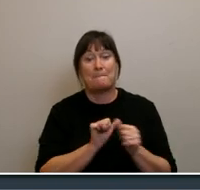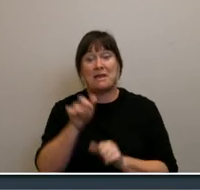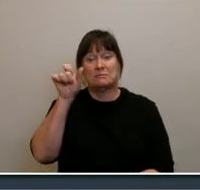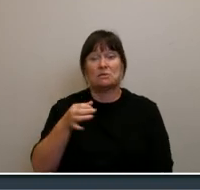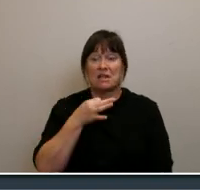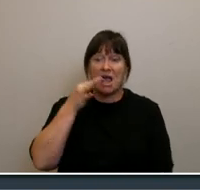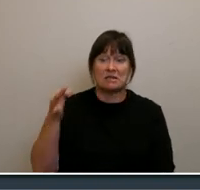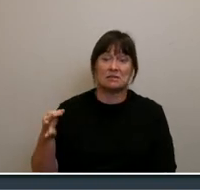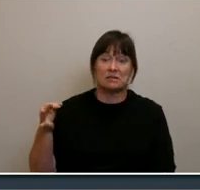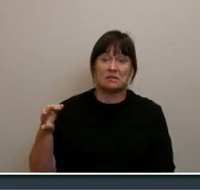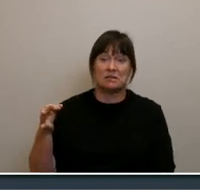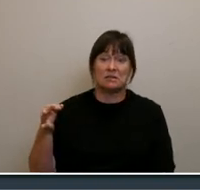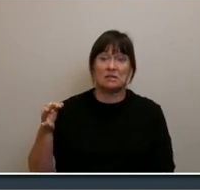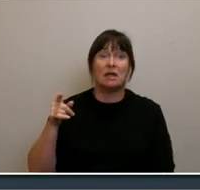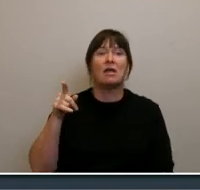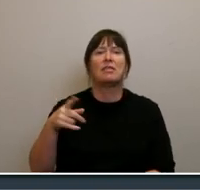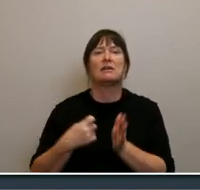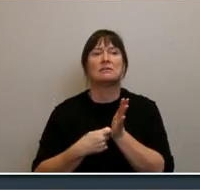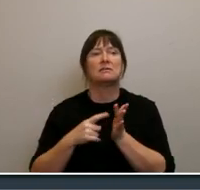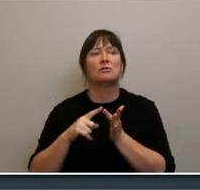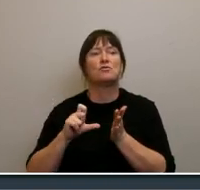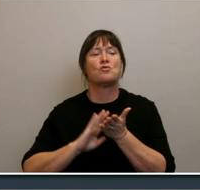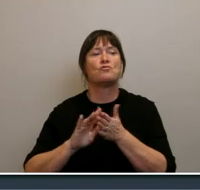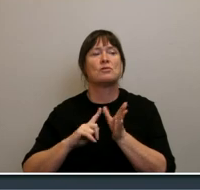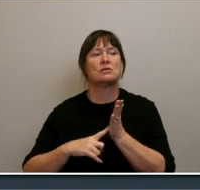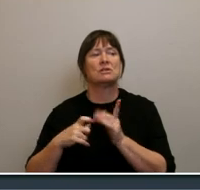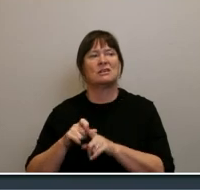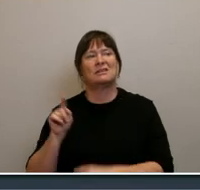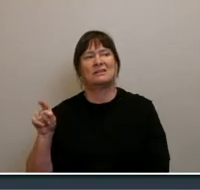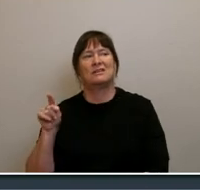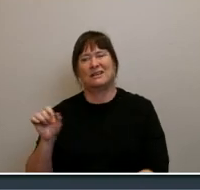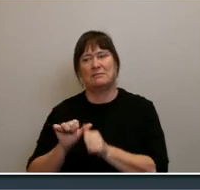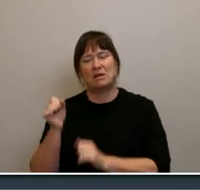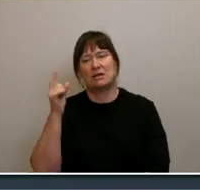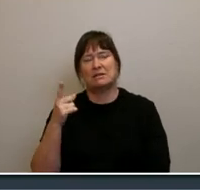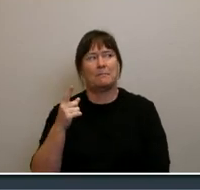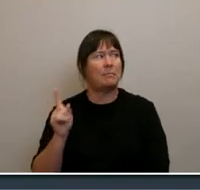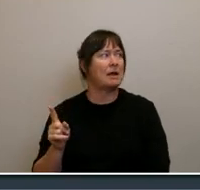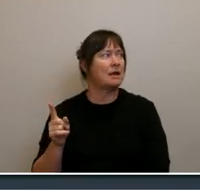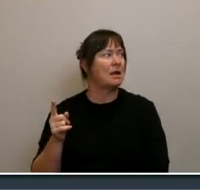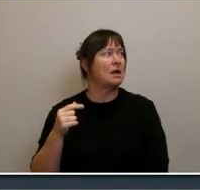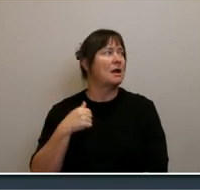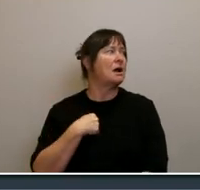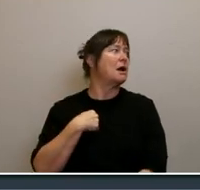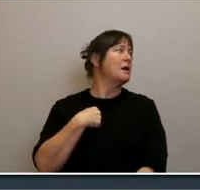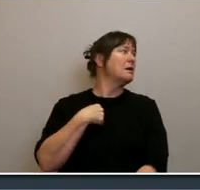be Richard in the back there, who's from Tonkin and Taylor's. He would have a better idea. But I honestly believe, I'm not